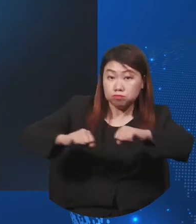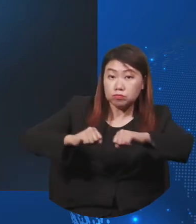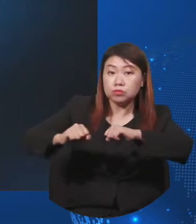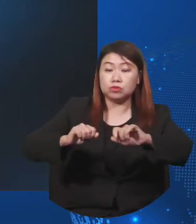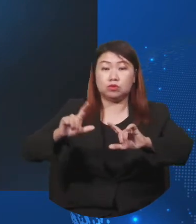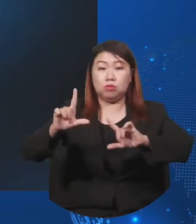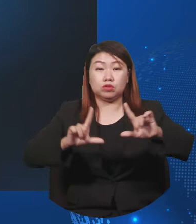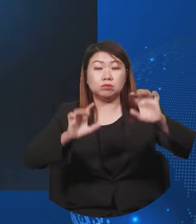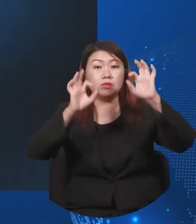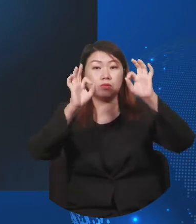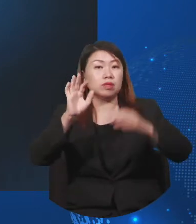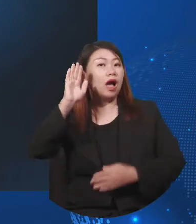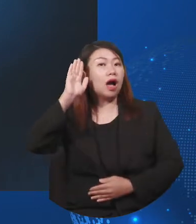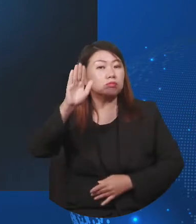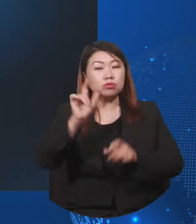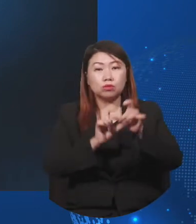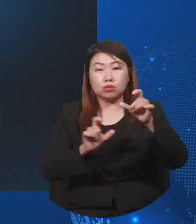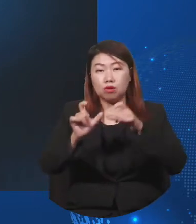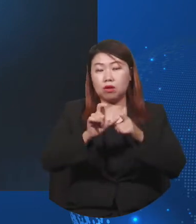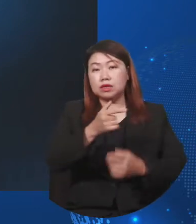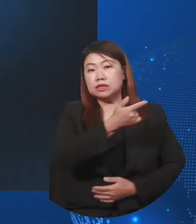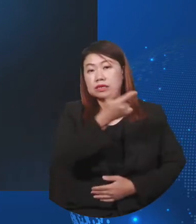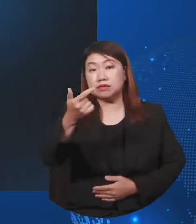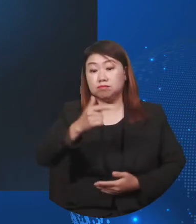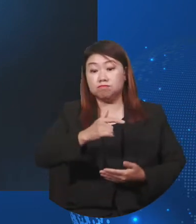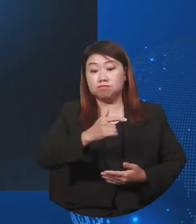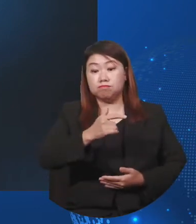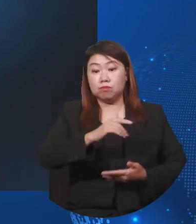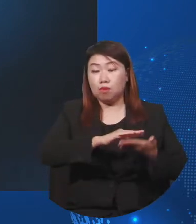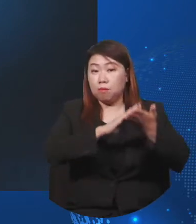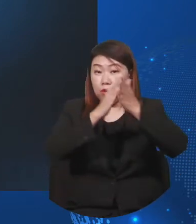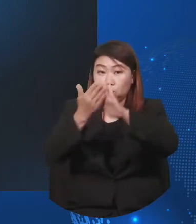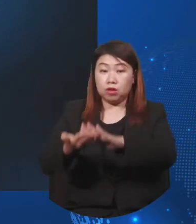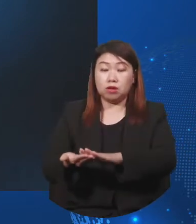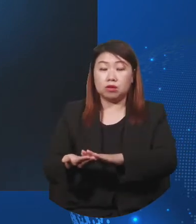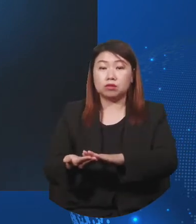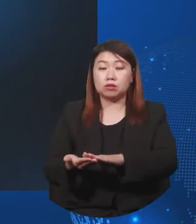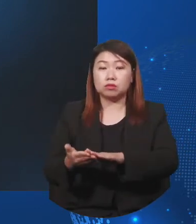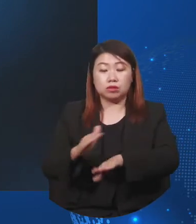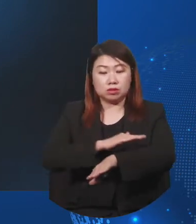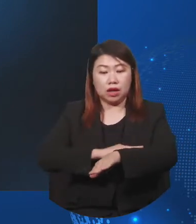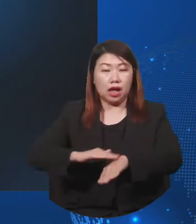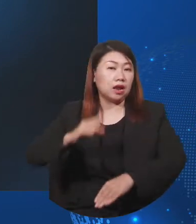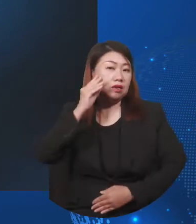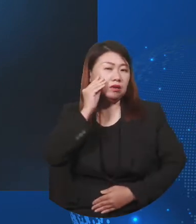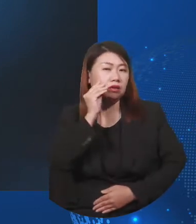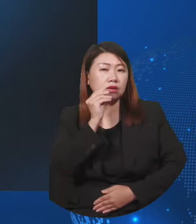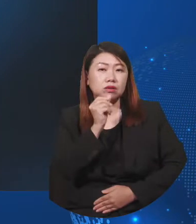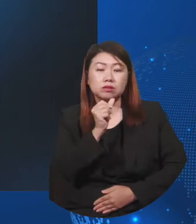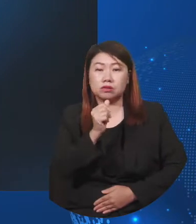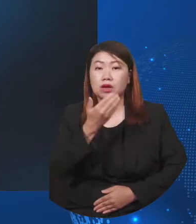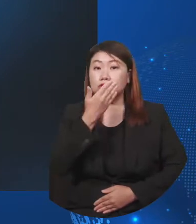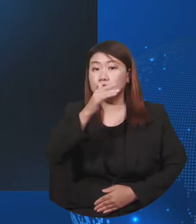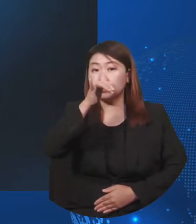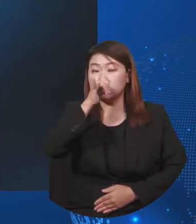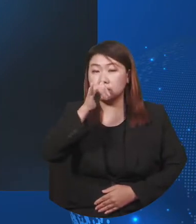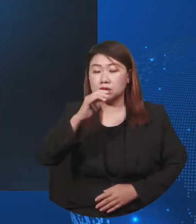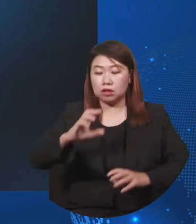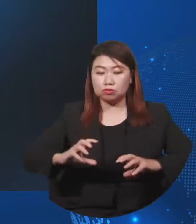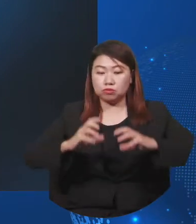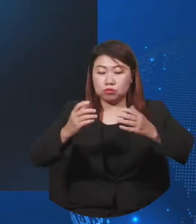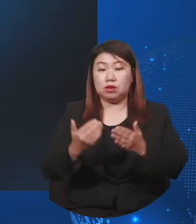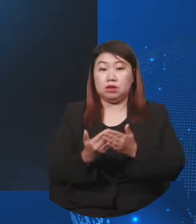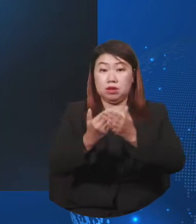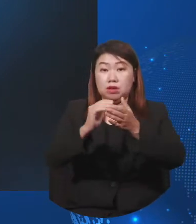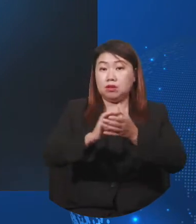paradigm shift of a one-way donor-recipient relationship to a model of international cooperation that rooted